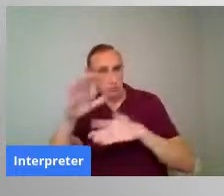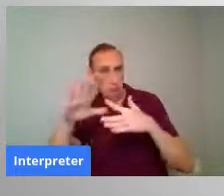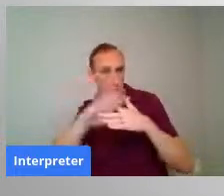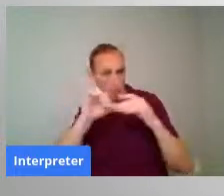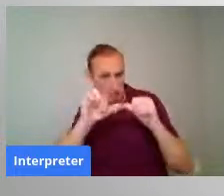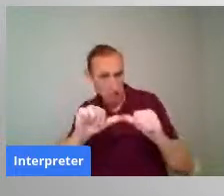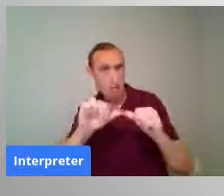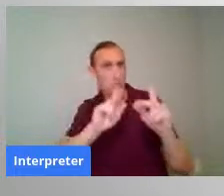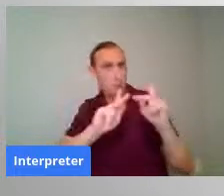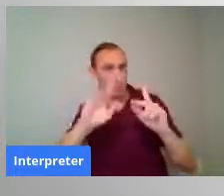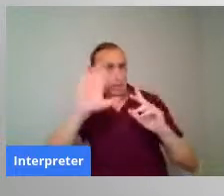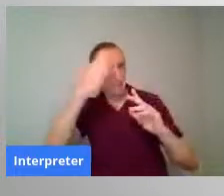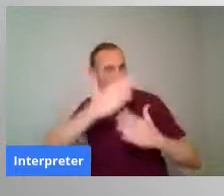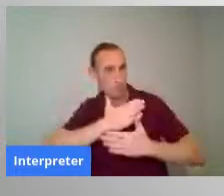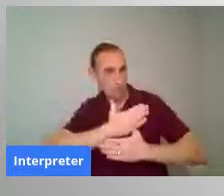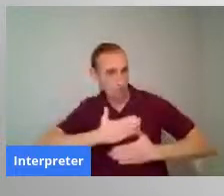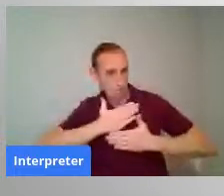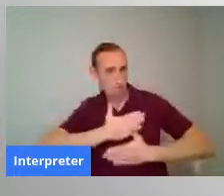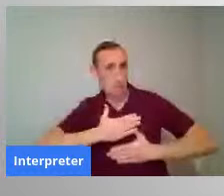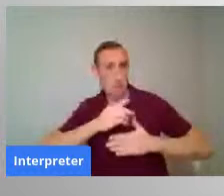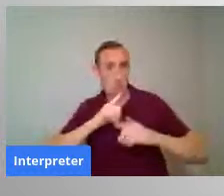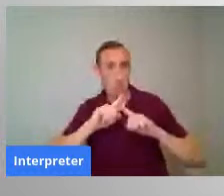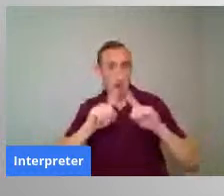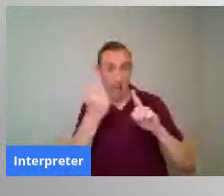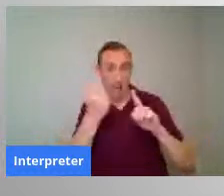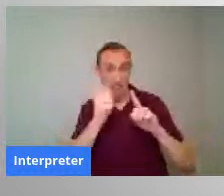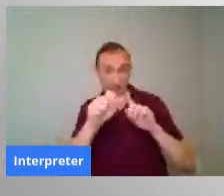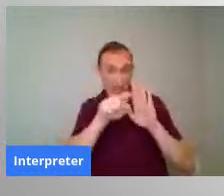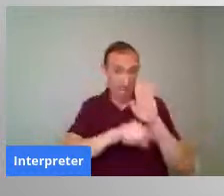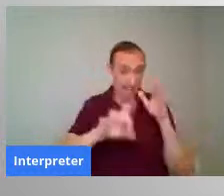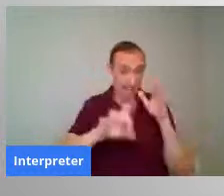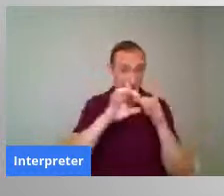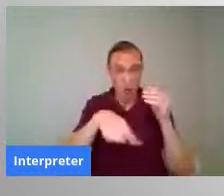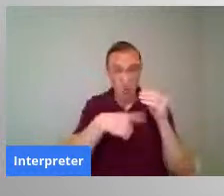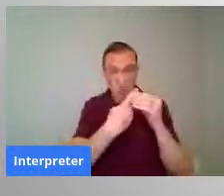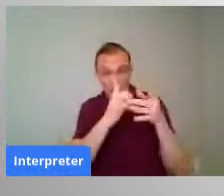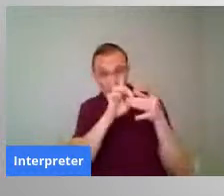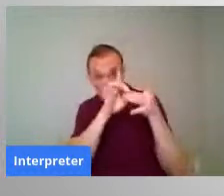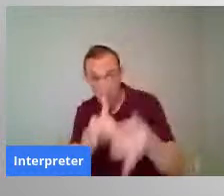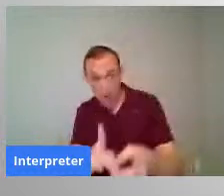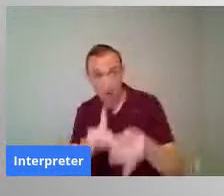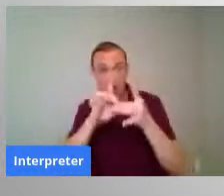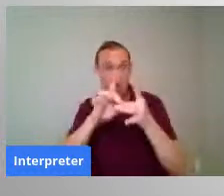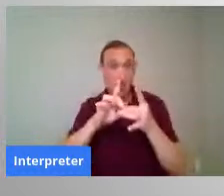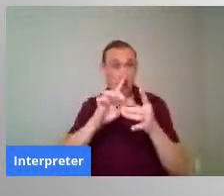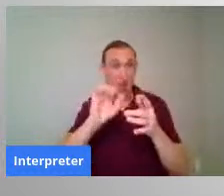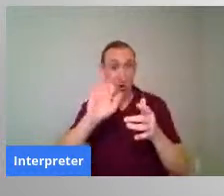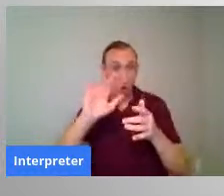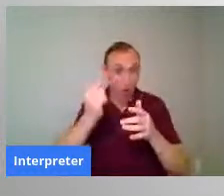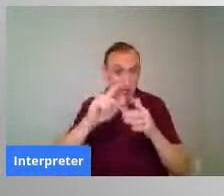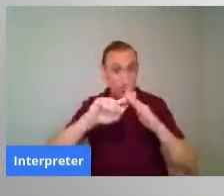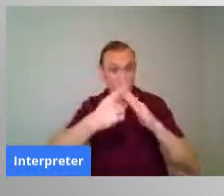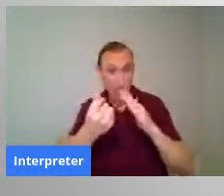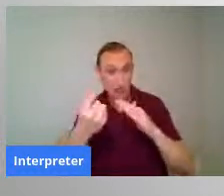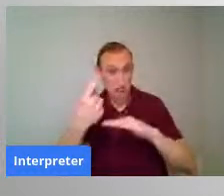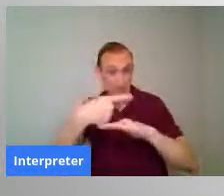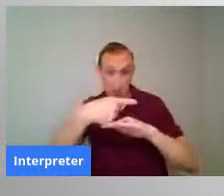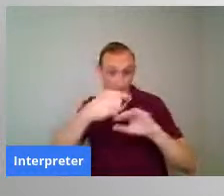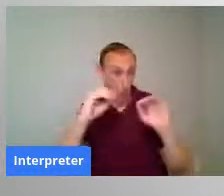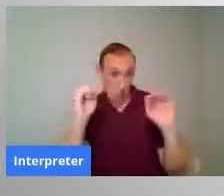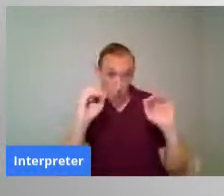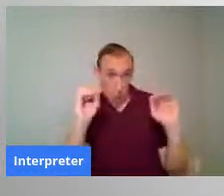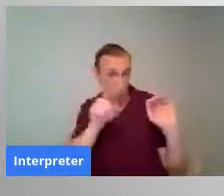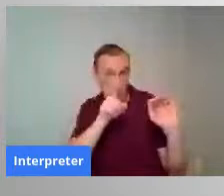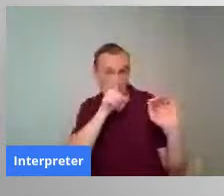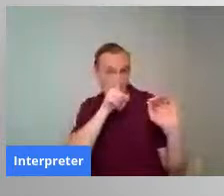remember anyone making a comment about our start date. Mr. Harris? No, you're right. And I think Dr. Diamond kind of alluded to it. It's kind